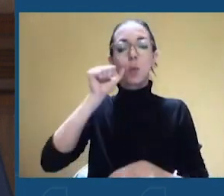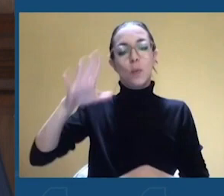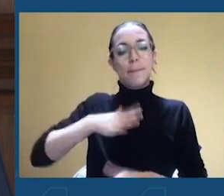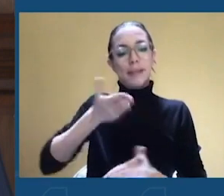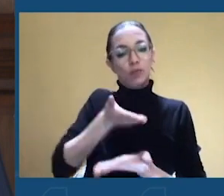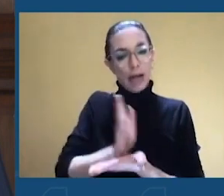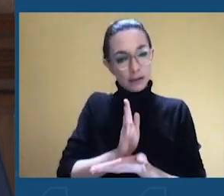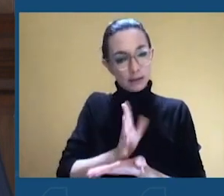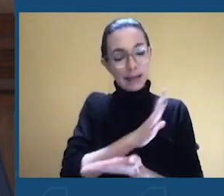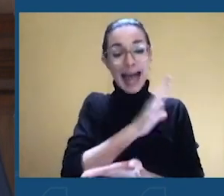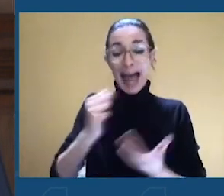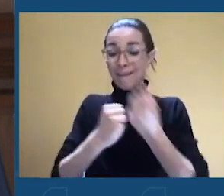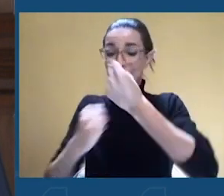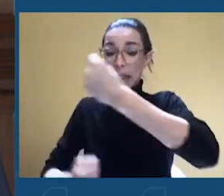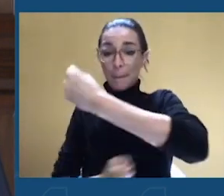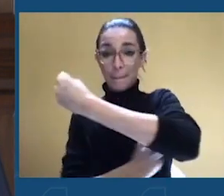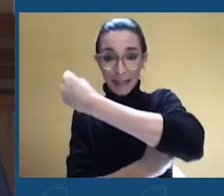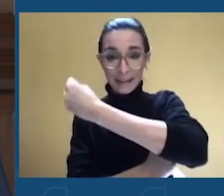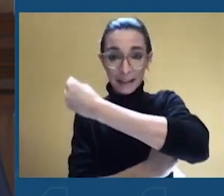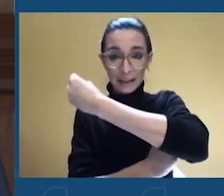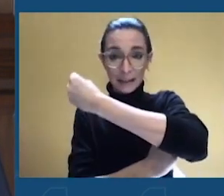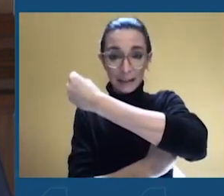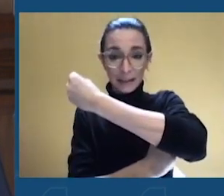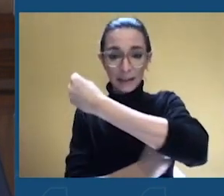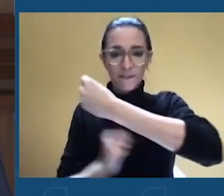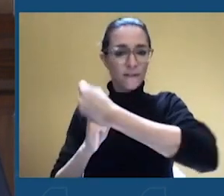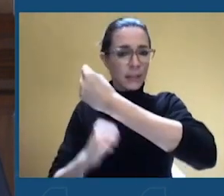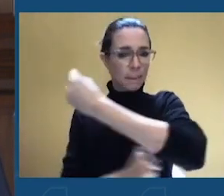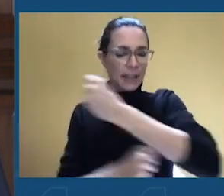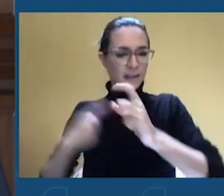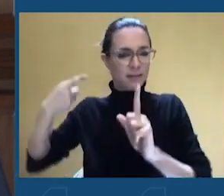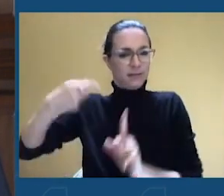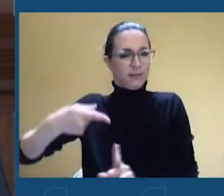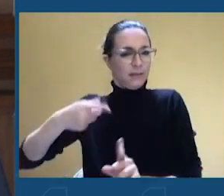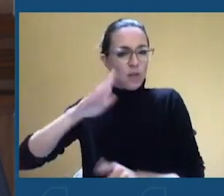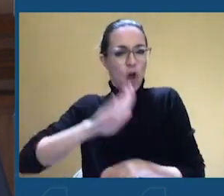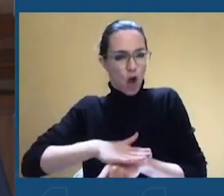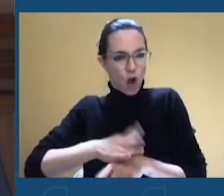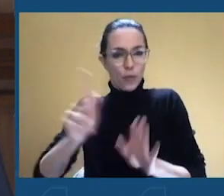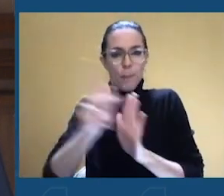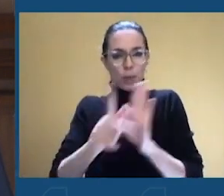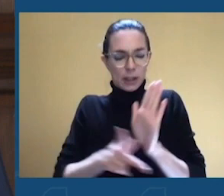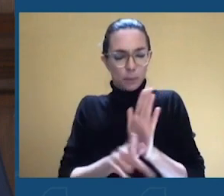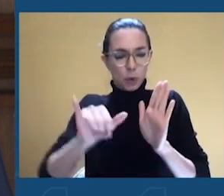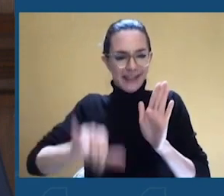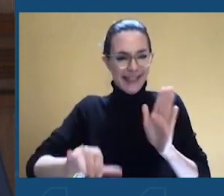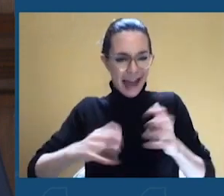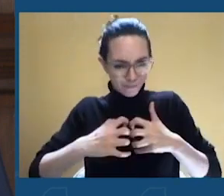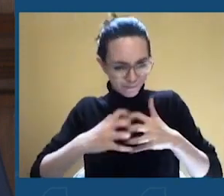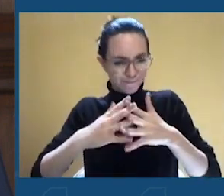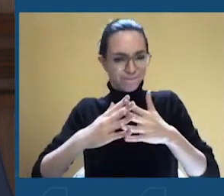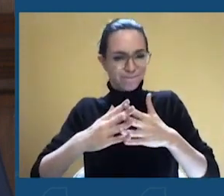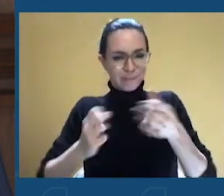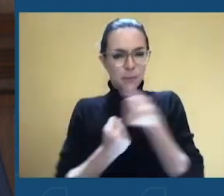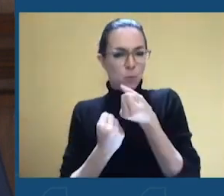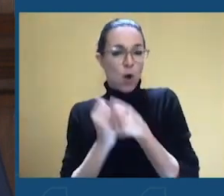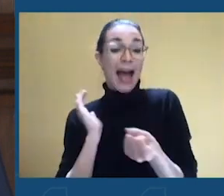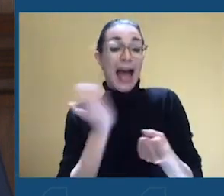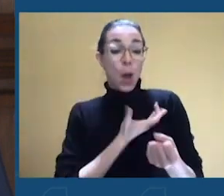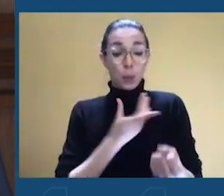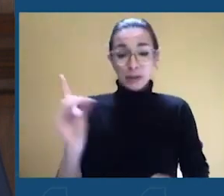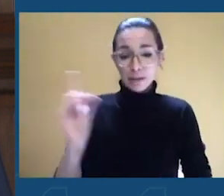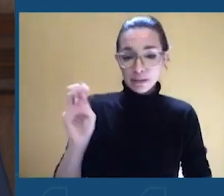and fundamentally on the very principles that anchor our democracy. I want to be clear about